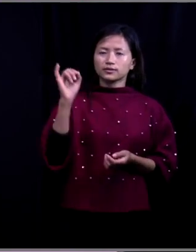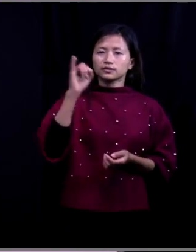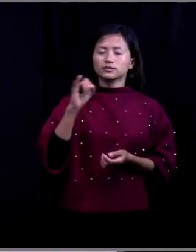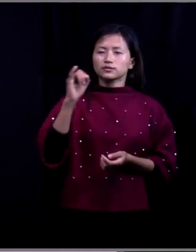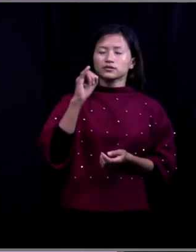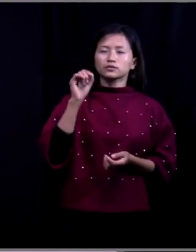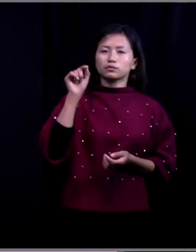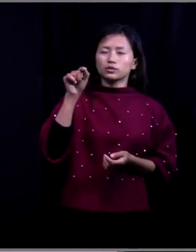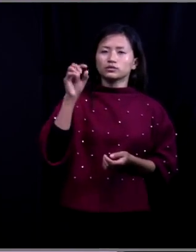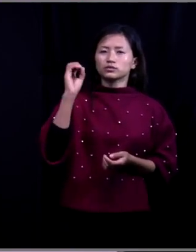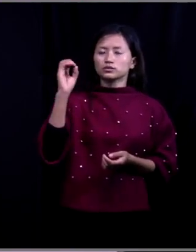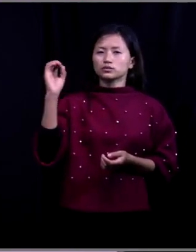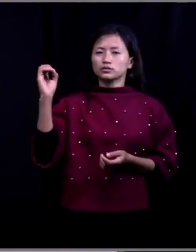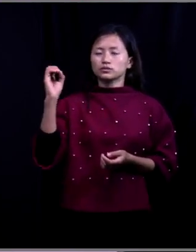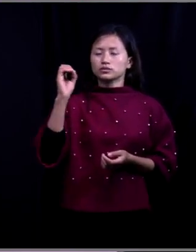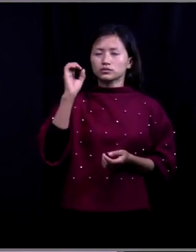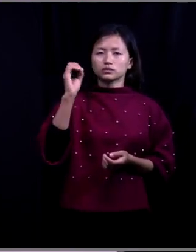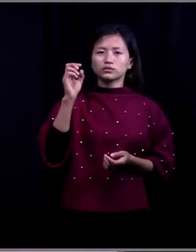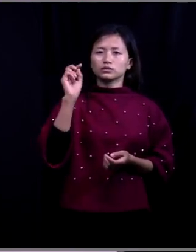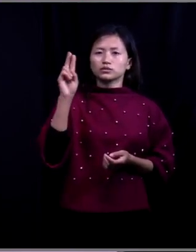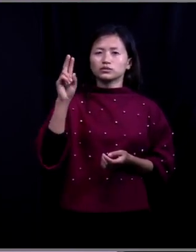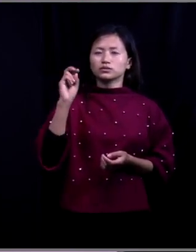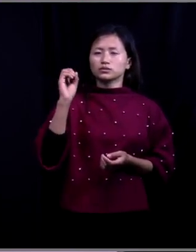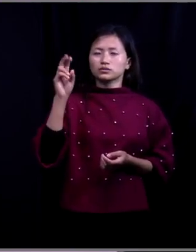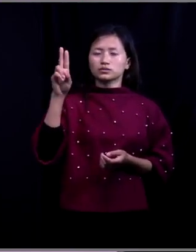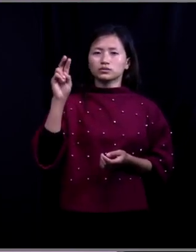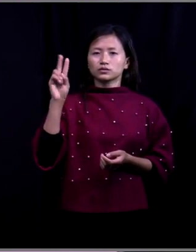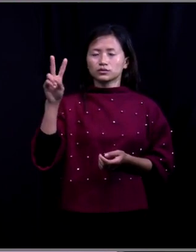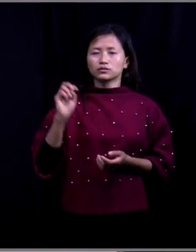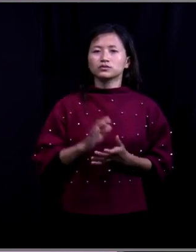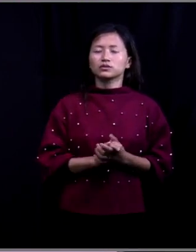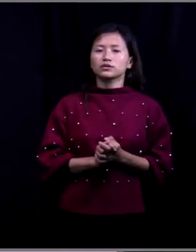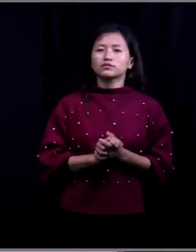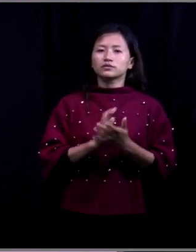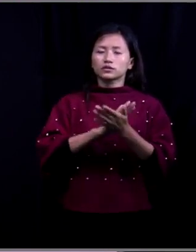6.022 into 10 to the power 23 atoms of hydrogen.